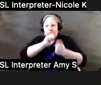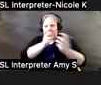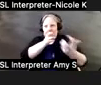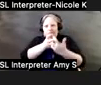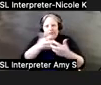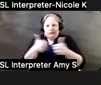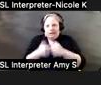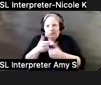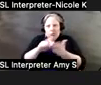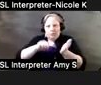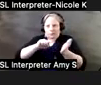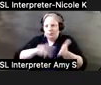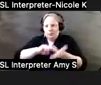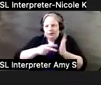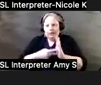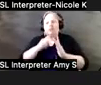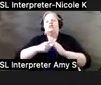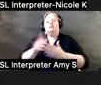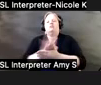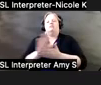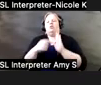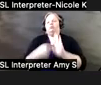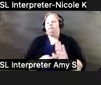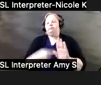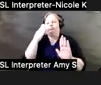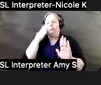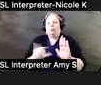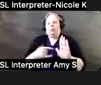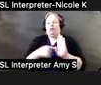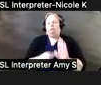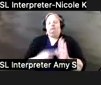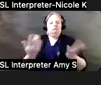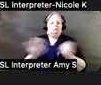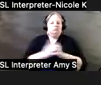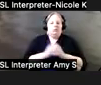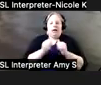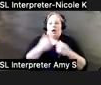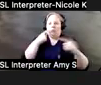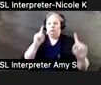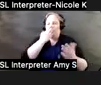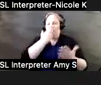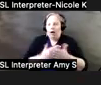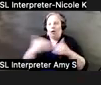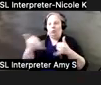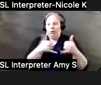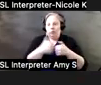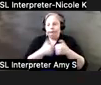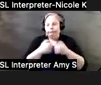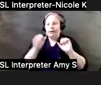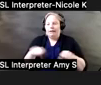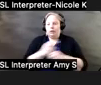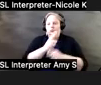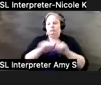first, I like to start it off with a video just to show how well someone can actually play video games using some of these